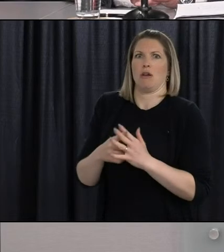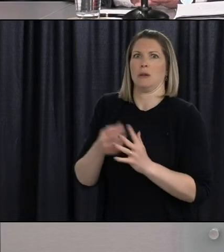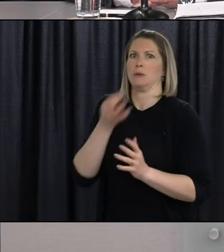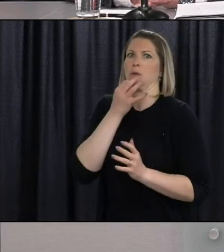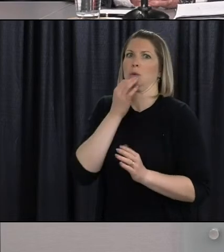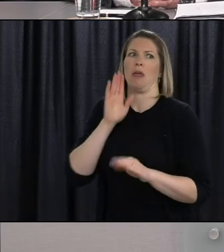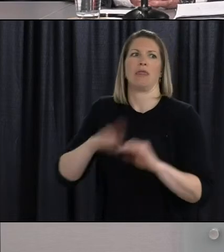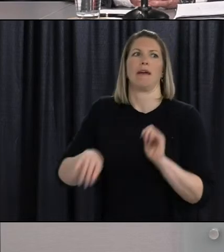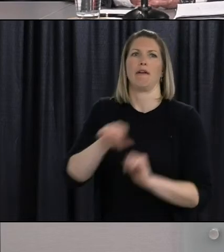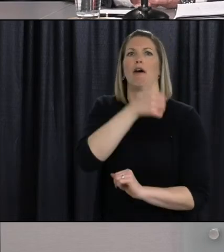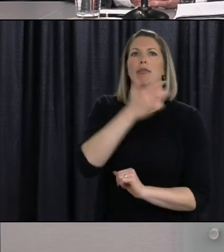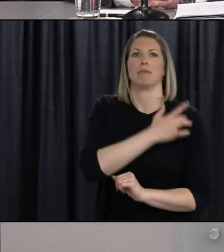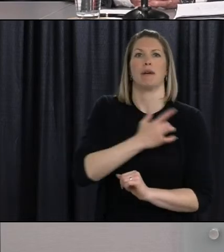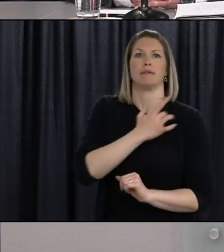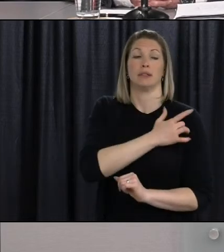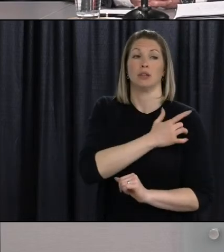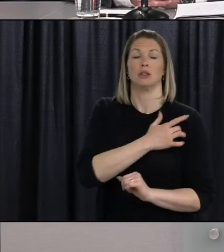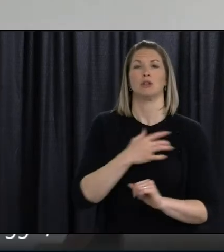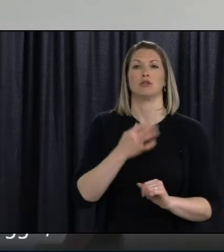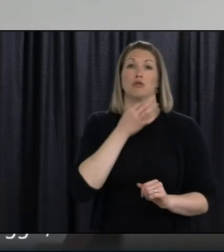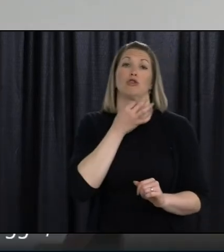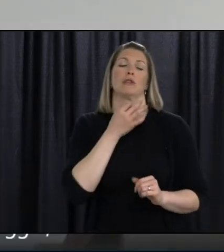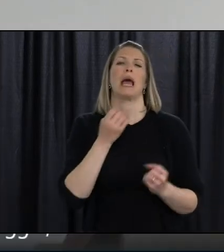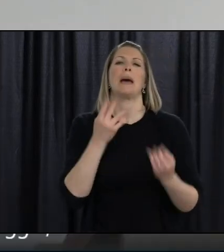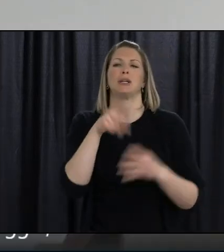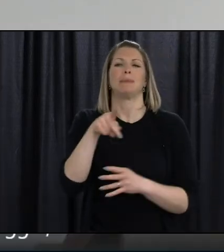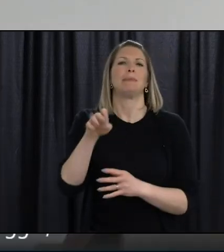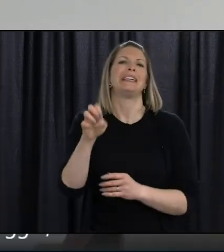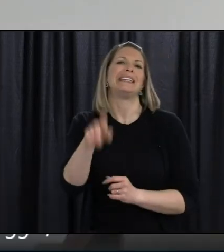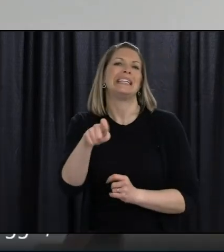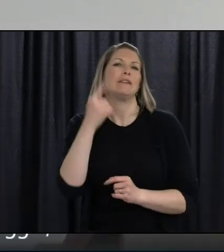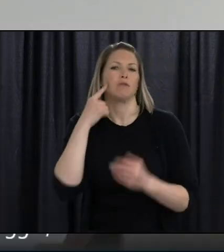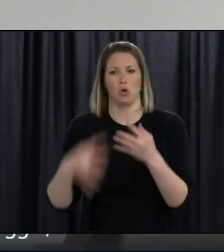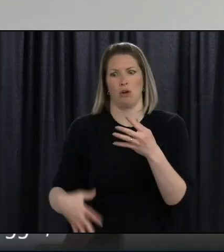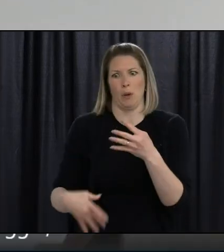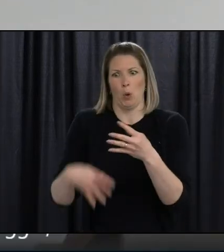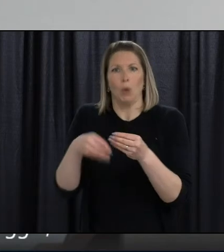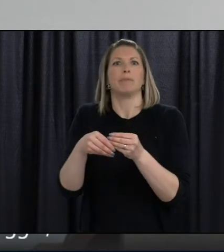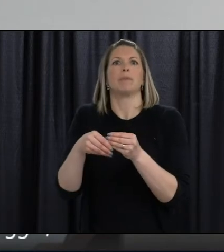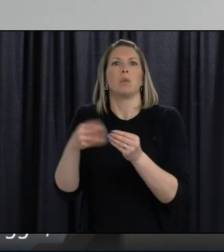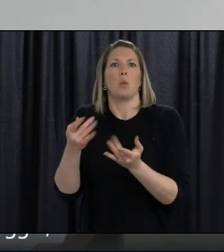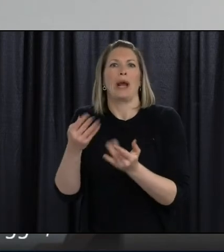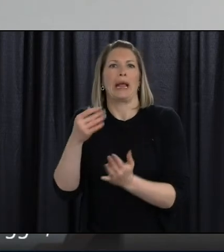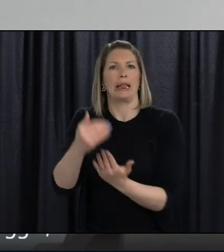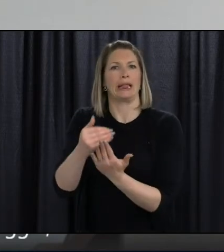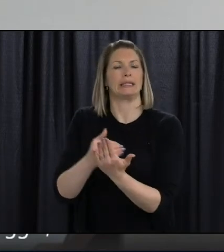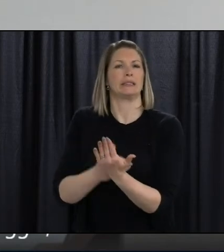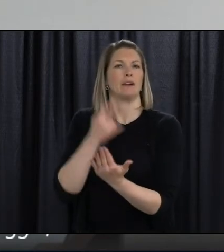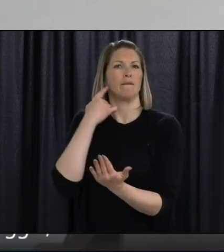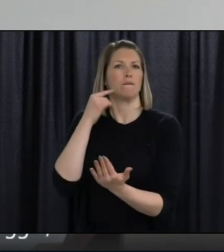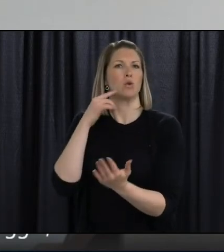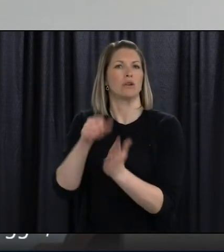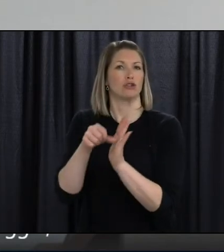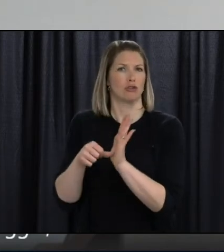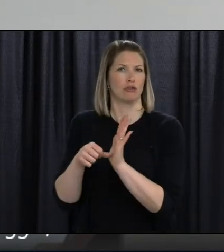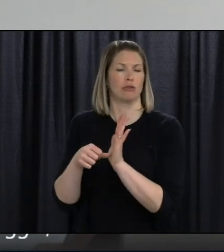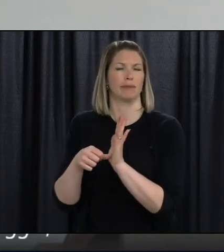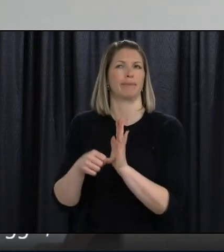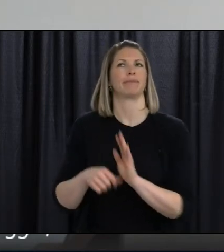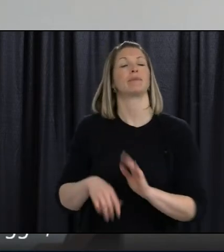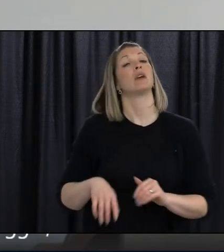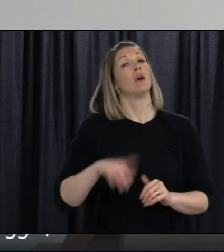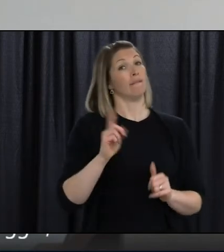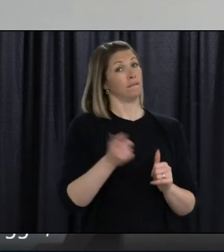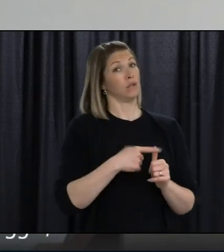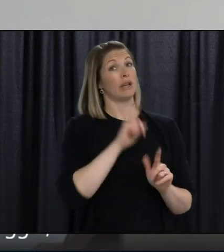wave? The short answer and glib answer would be more than we've got at the moment. Our deliveries are late and light,